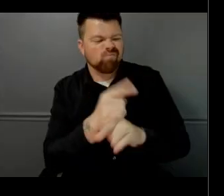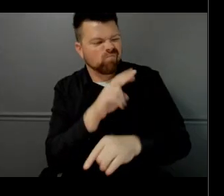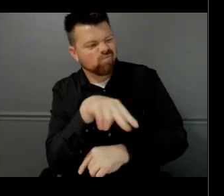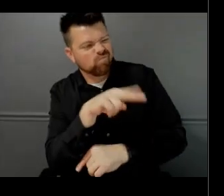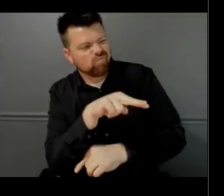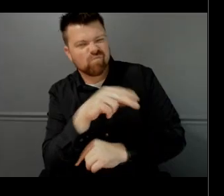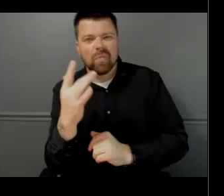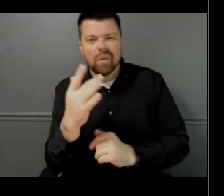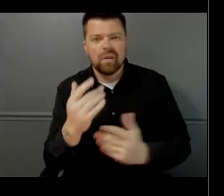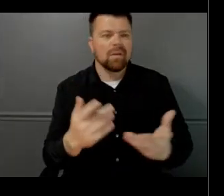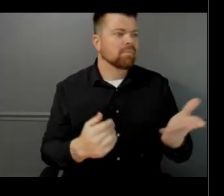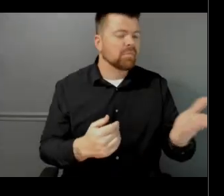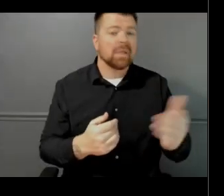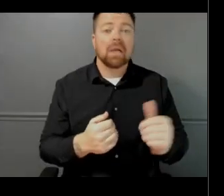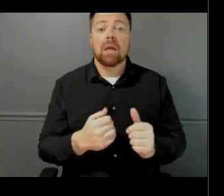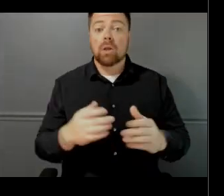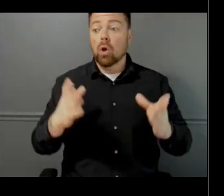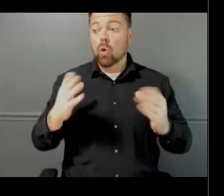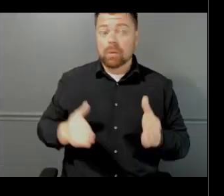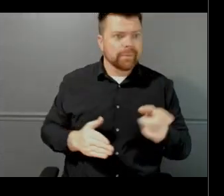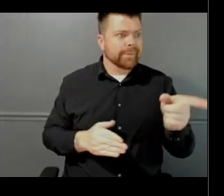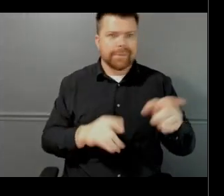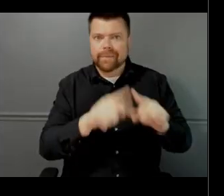factors beyond the owner's control.